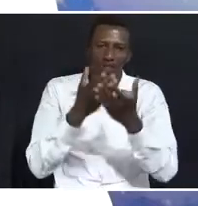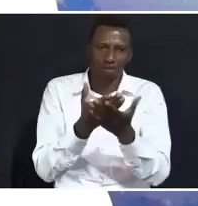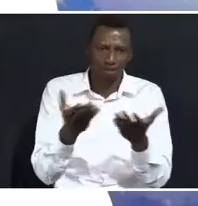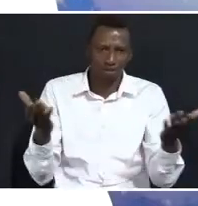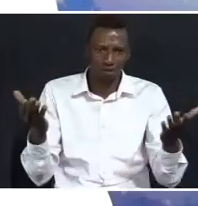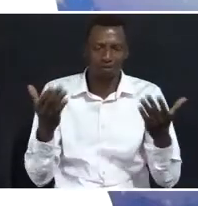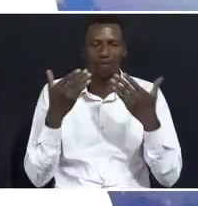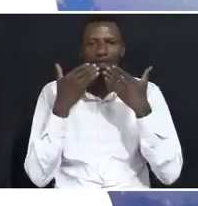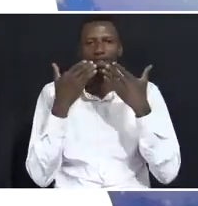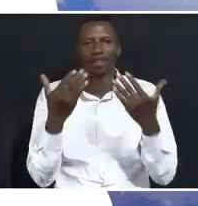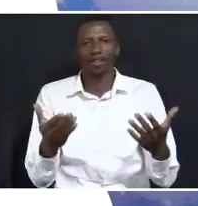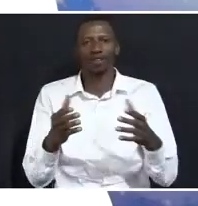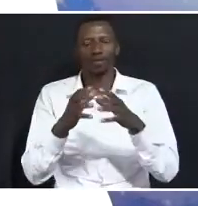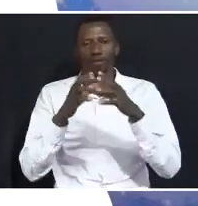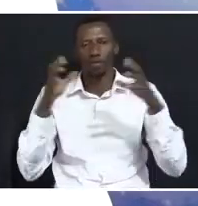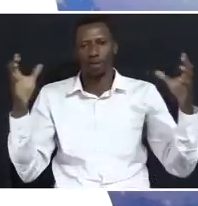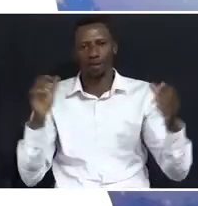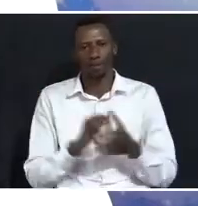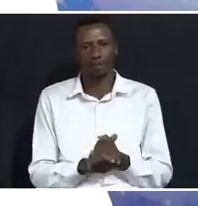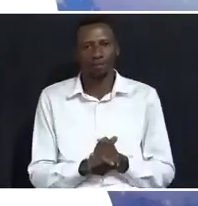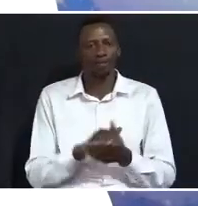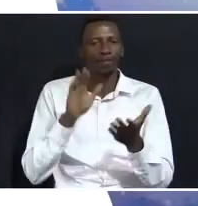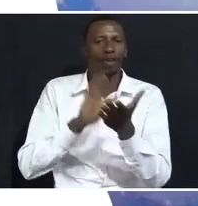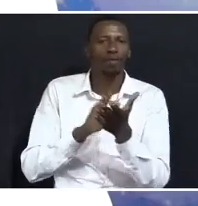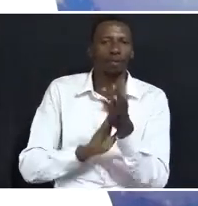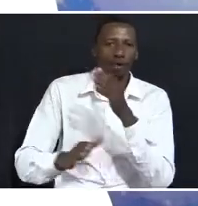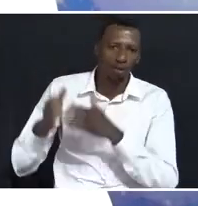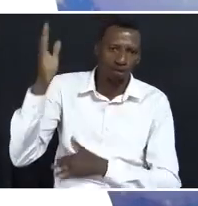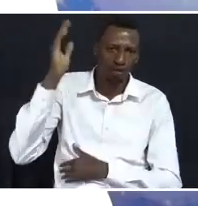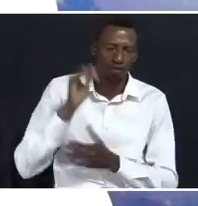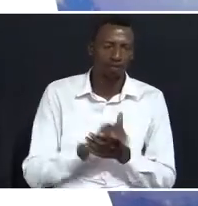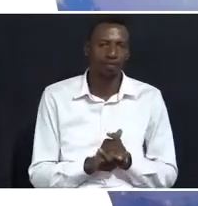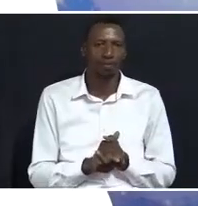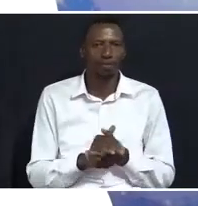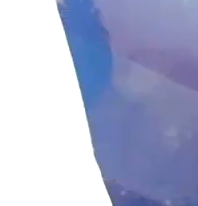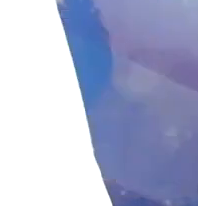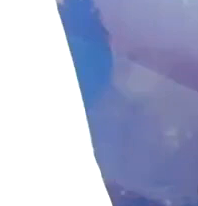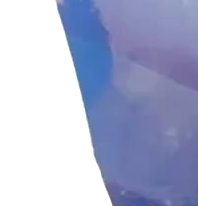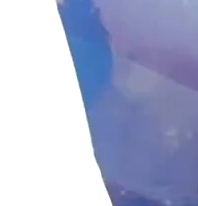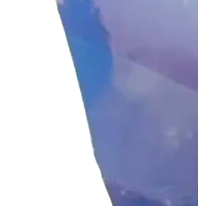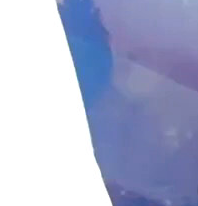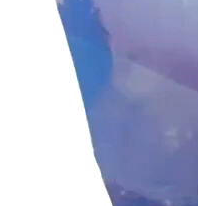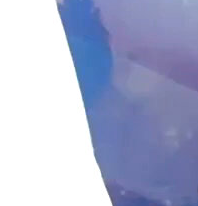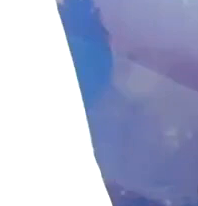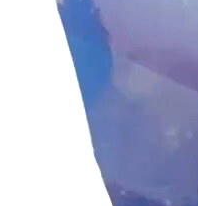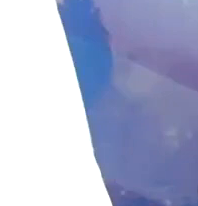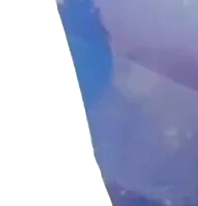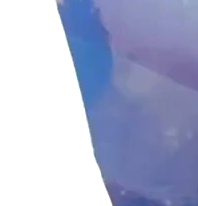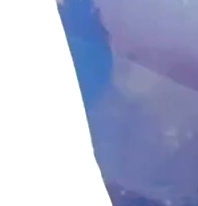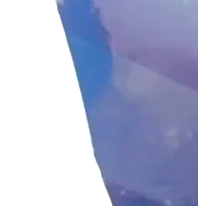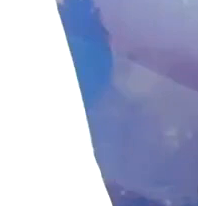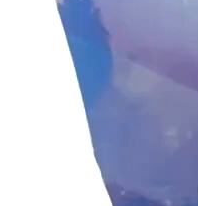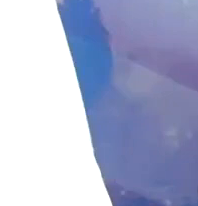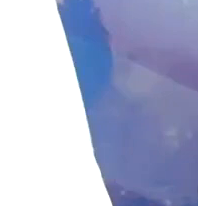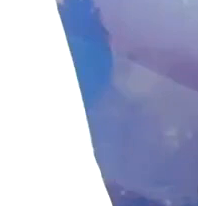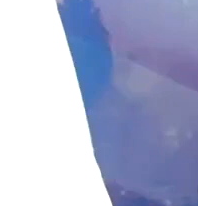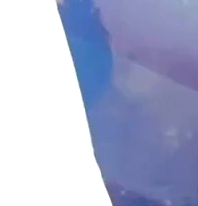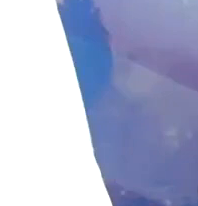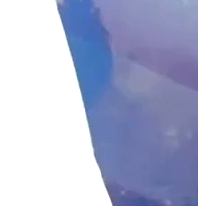Asante sana. Praise God. God is good and all the